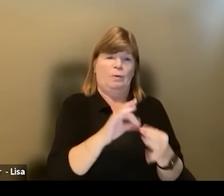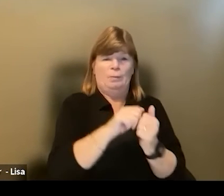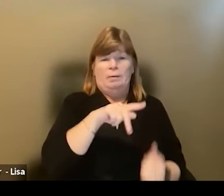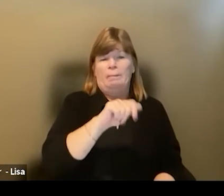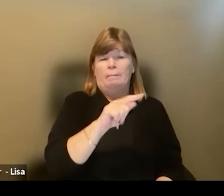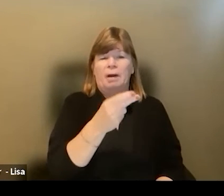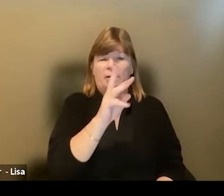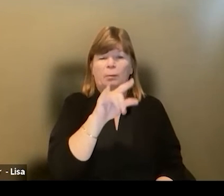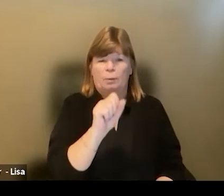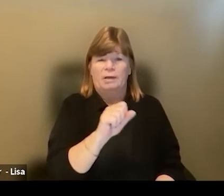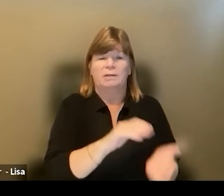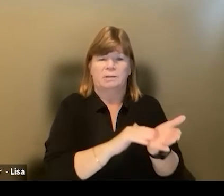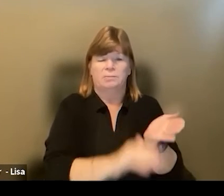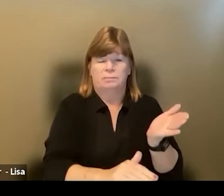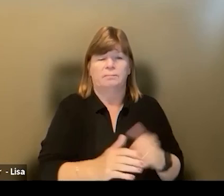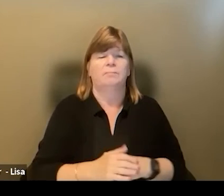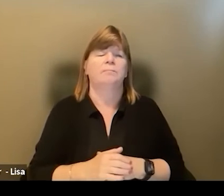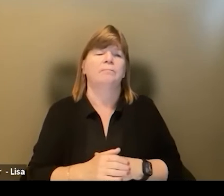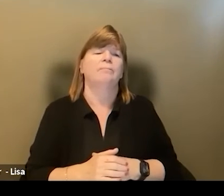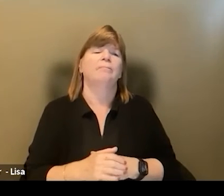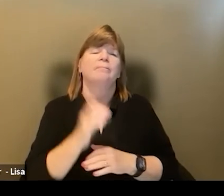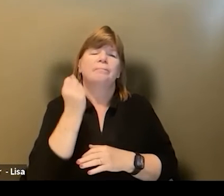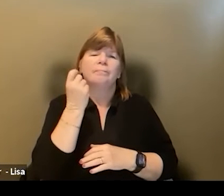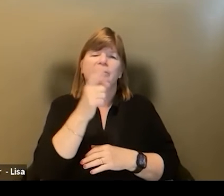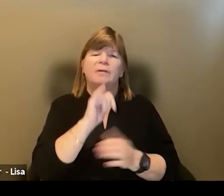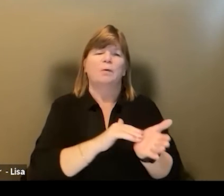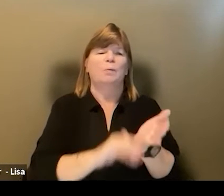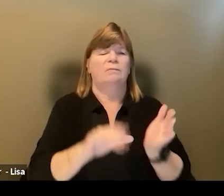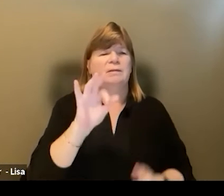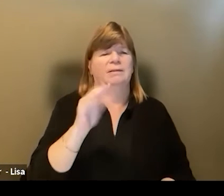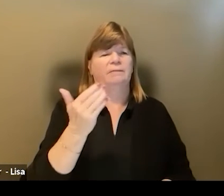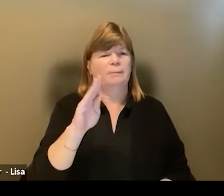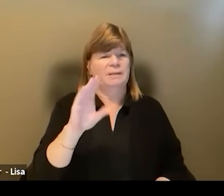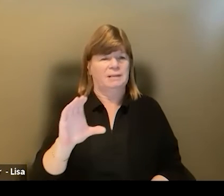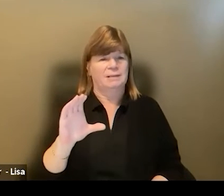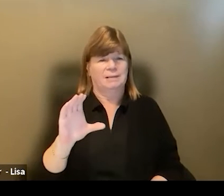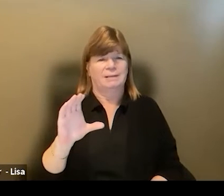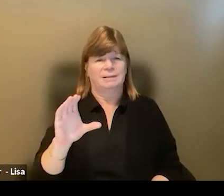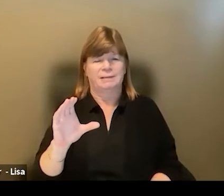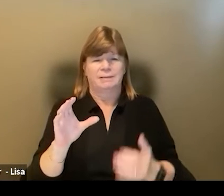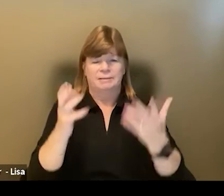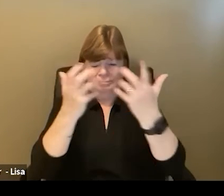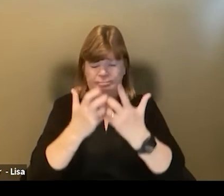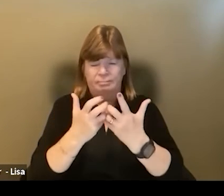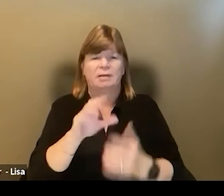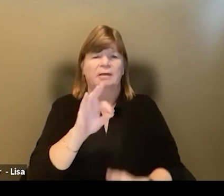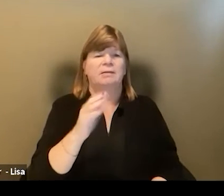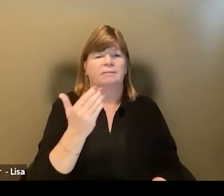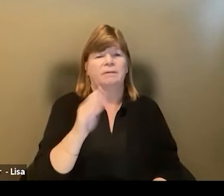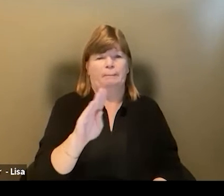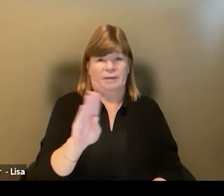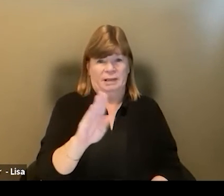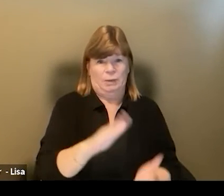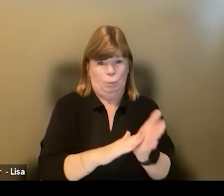the pathways waiver drafts. And again, the waiver is a 1915 BC combination. The 1915